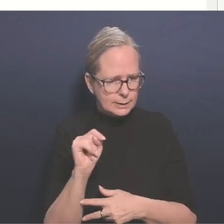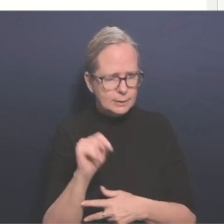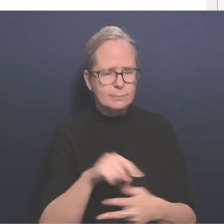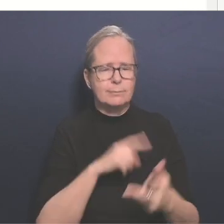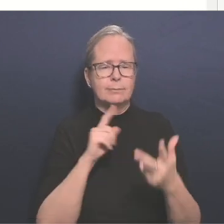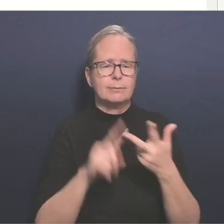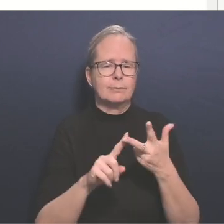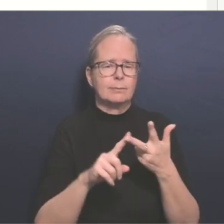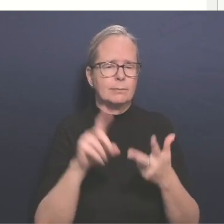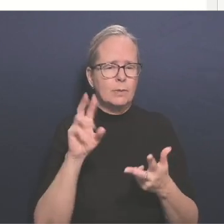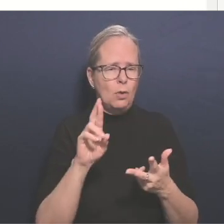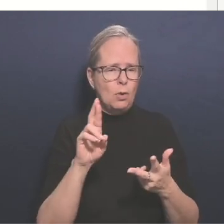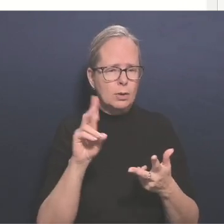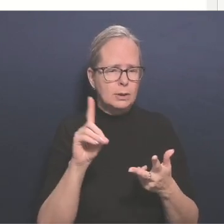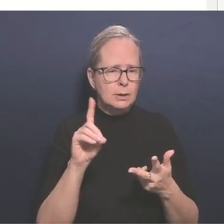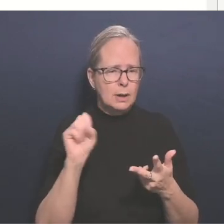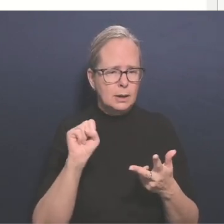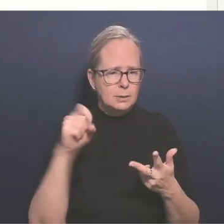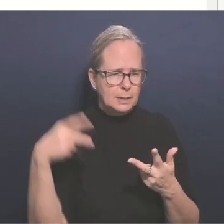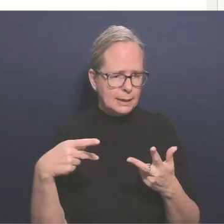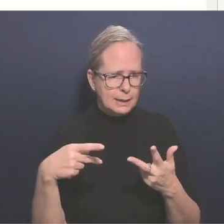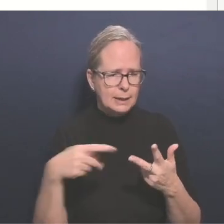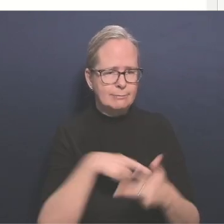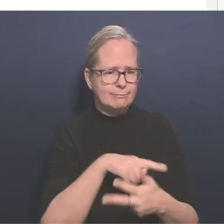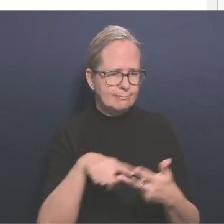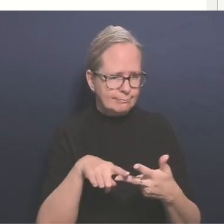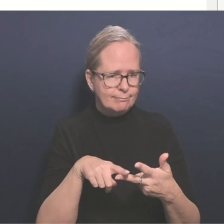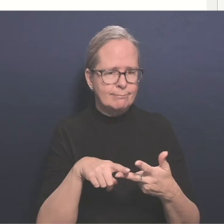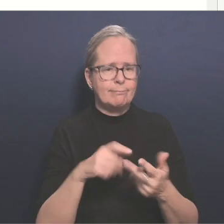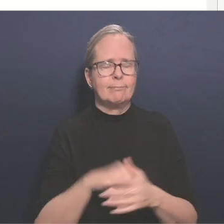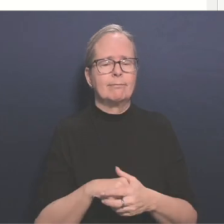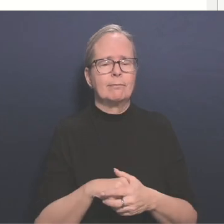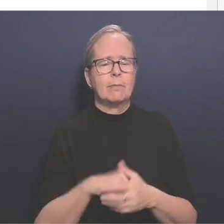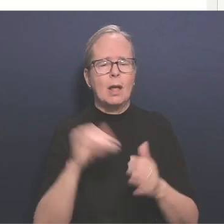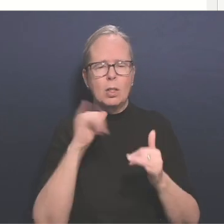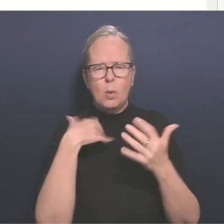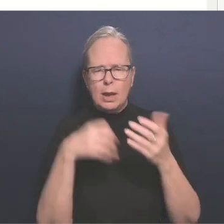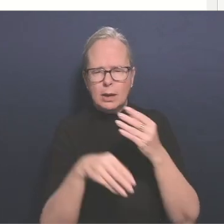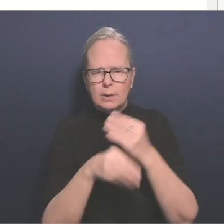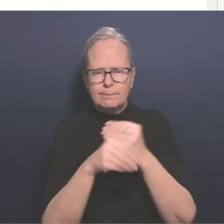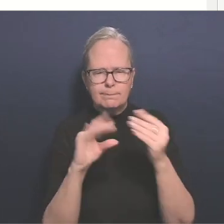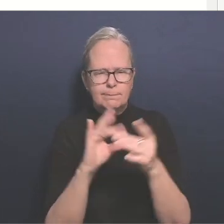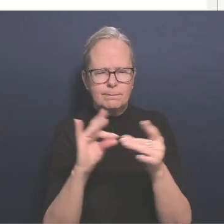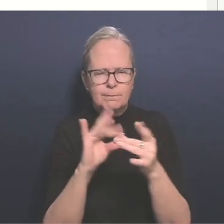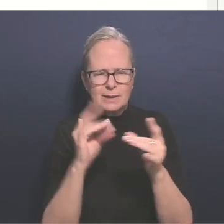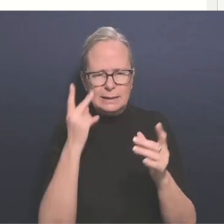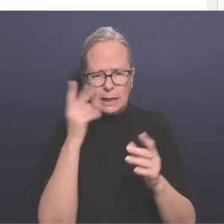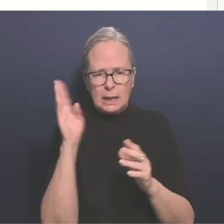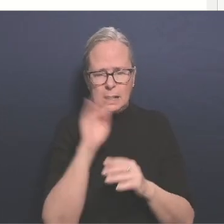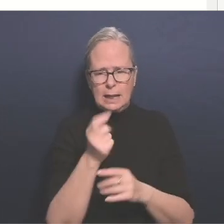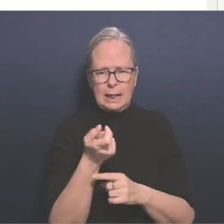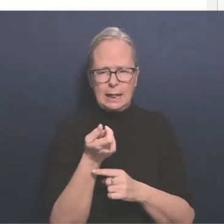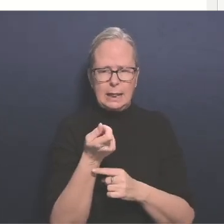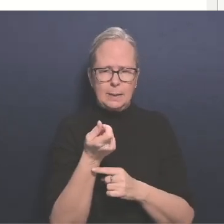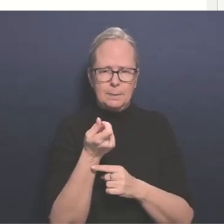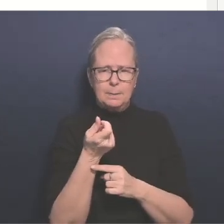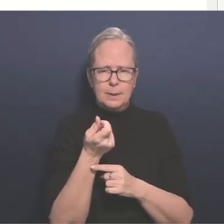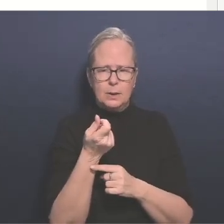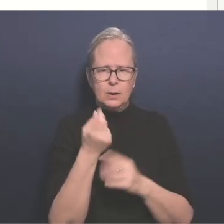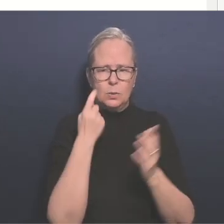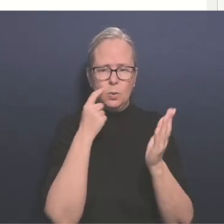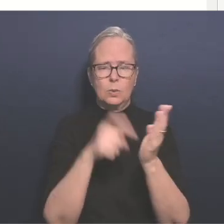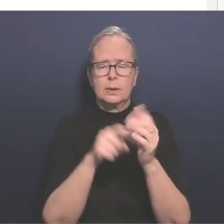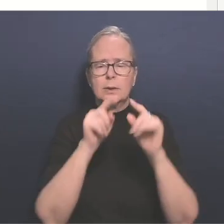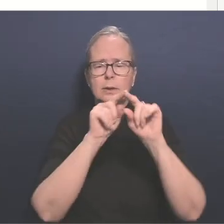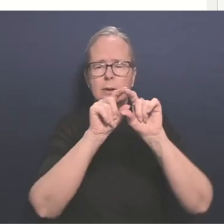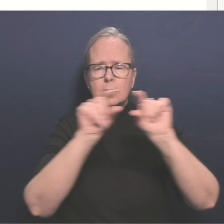as a caregiver or a peer support or an advocate. So it can be used by many different people,